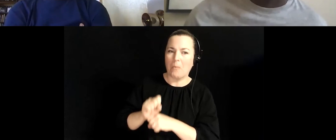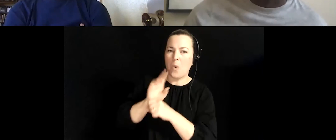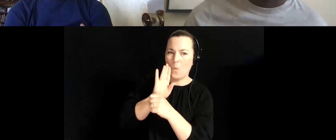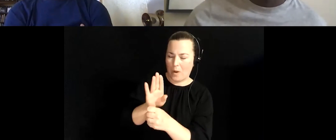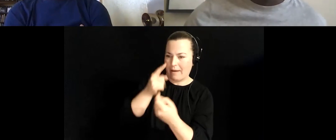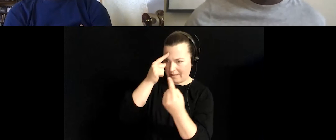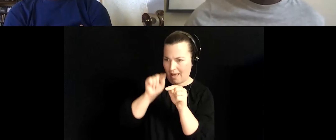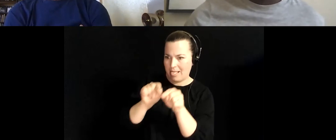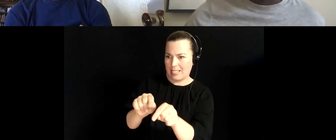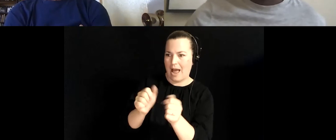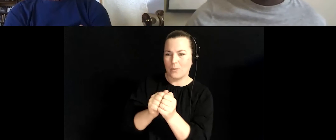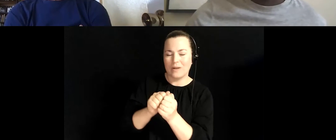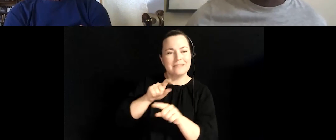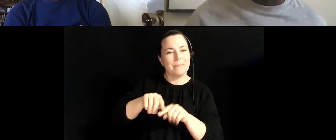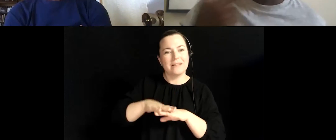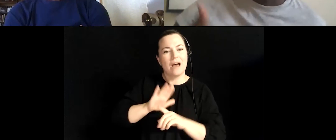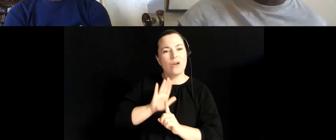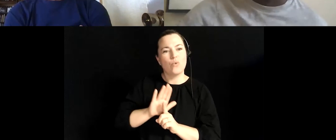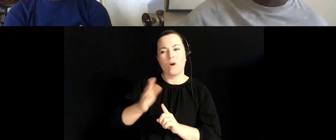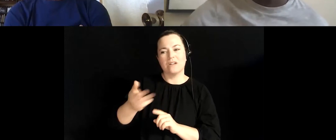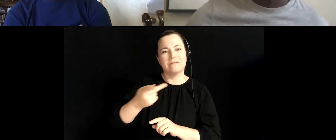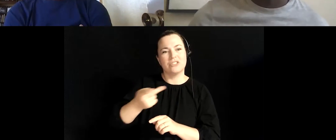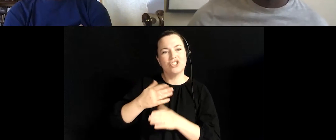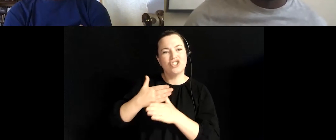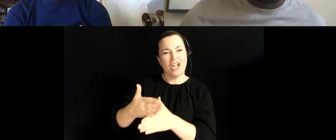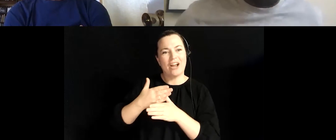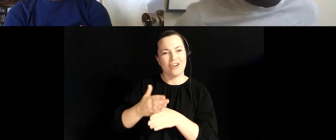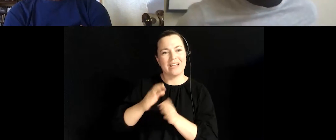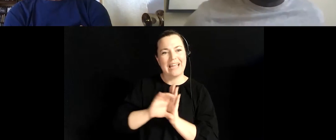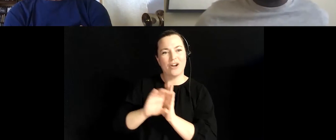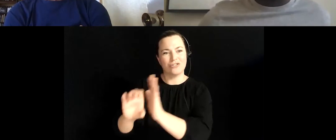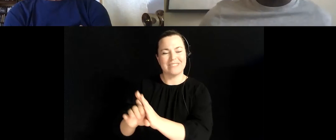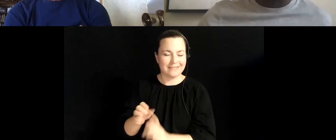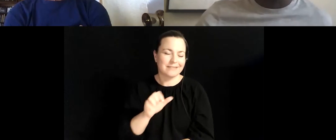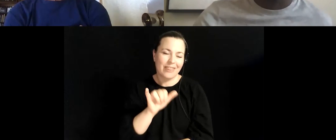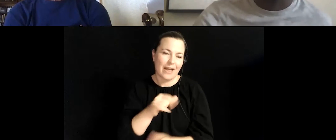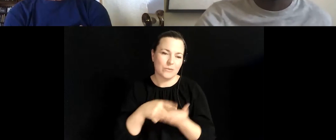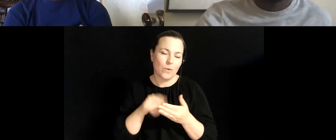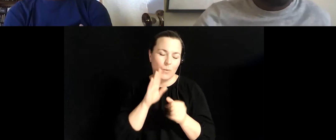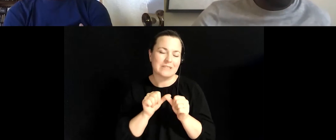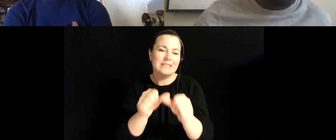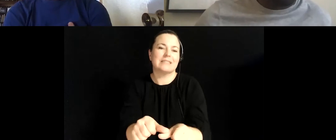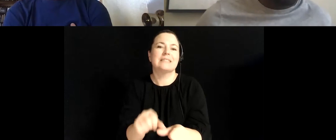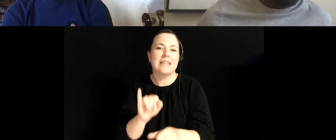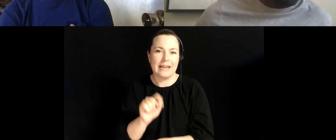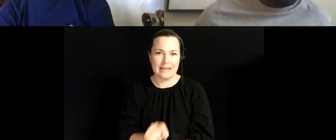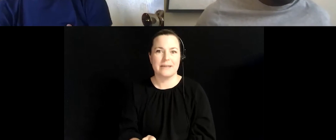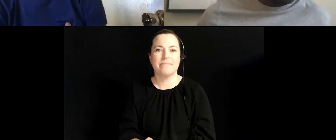yourself share? That sustains it. Yeah. Wonderful.